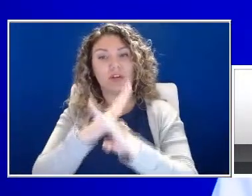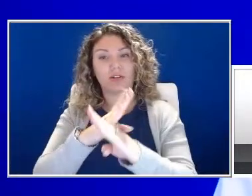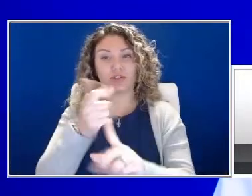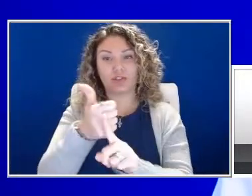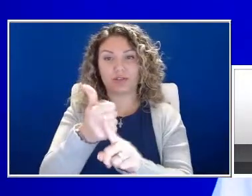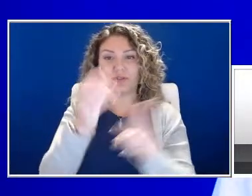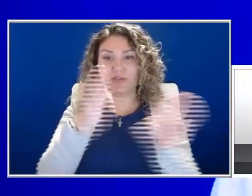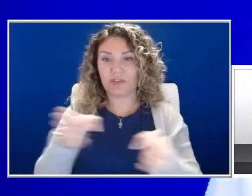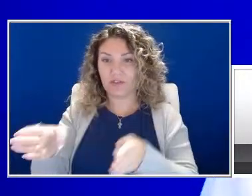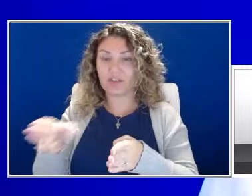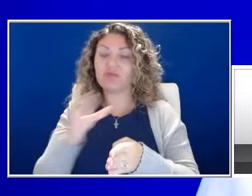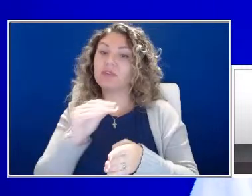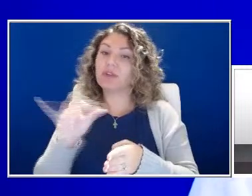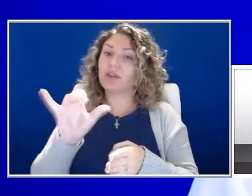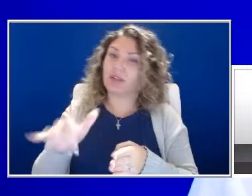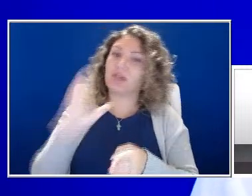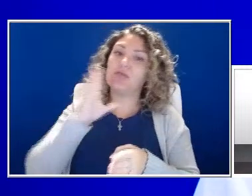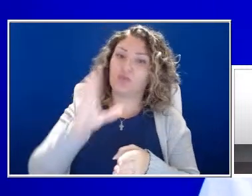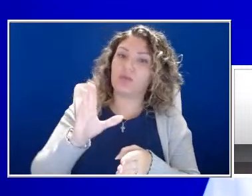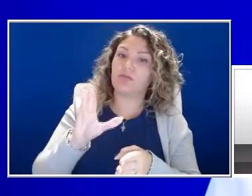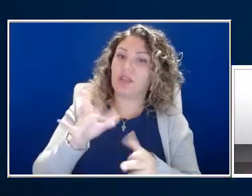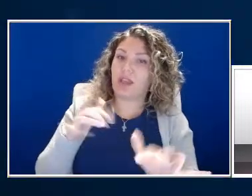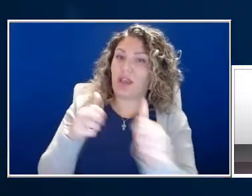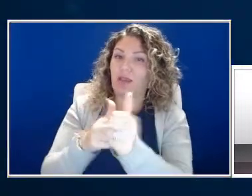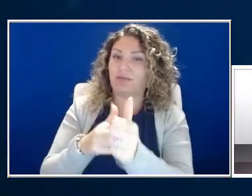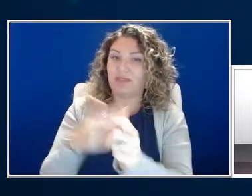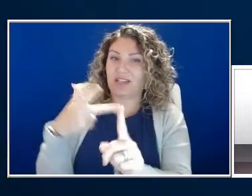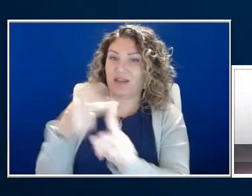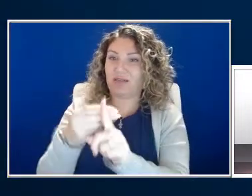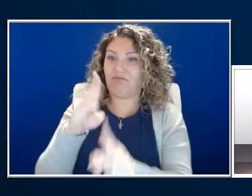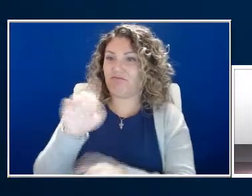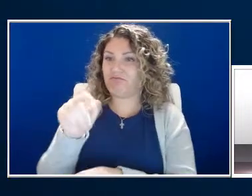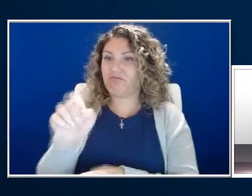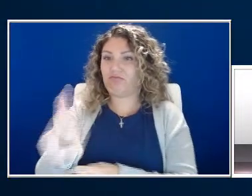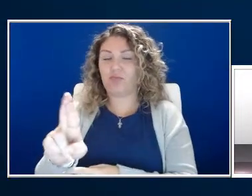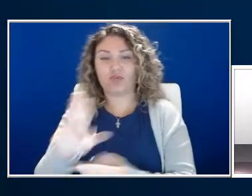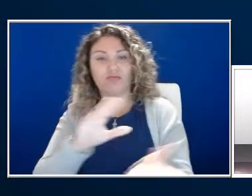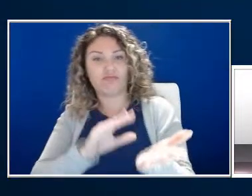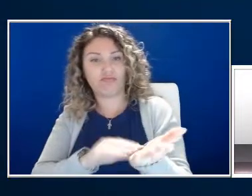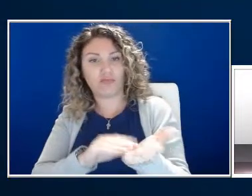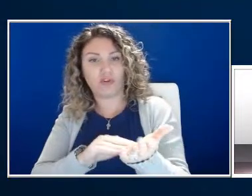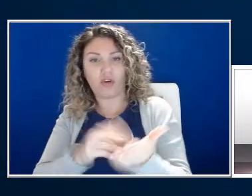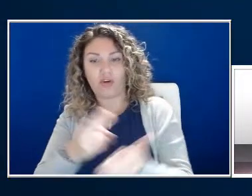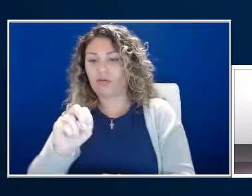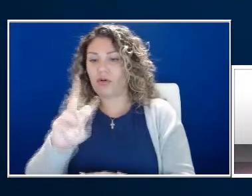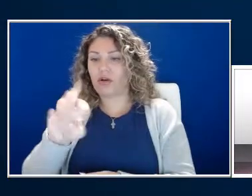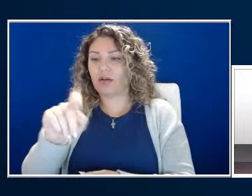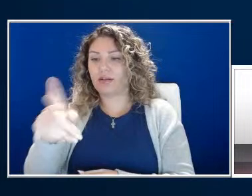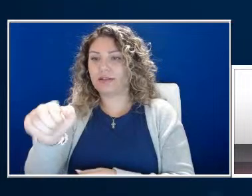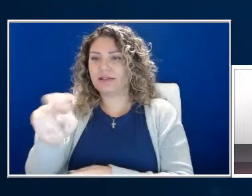that it is going to be getting that updated booster. Doc Hawk, ABC News reports hundreds of